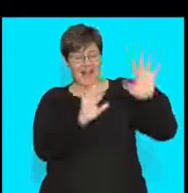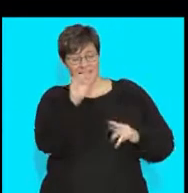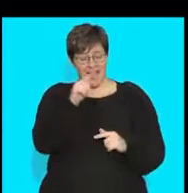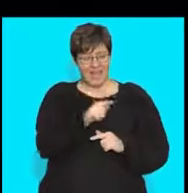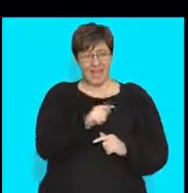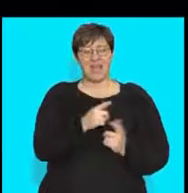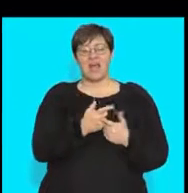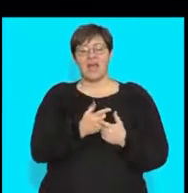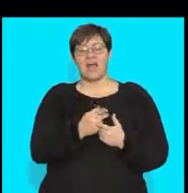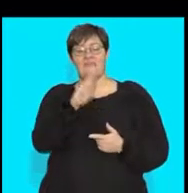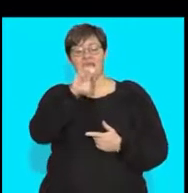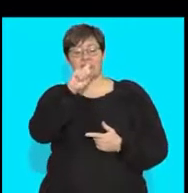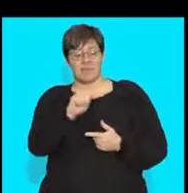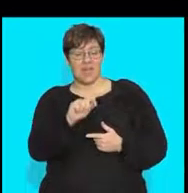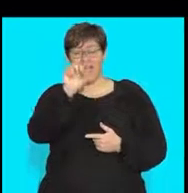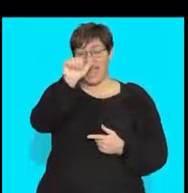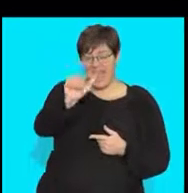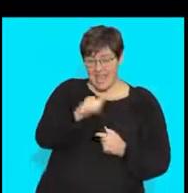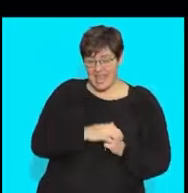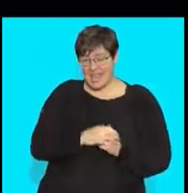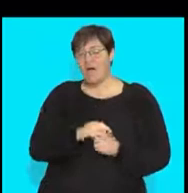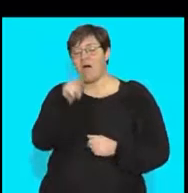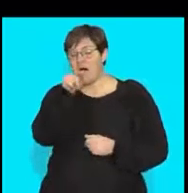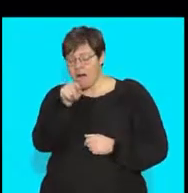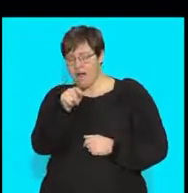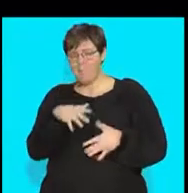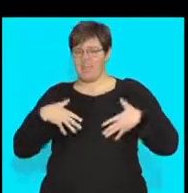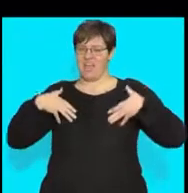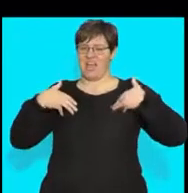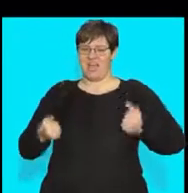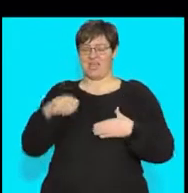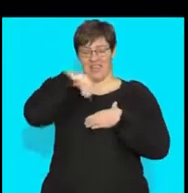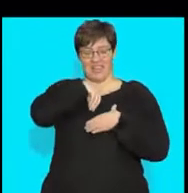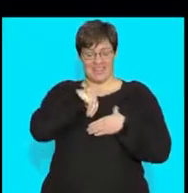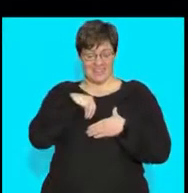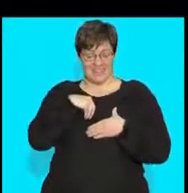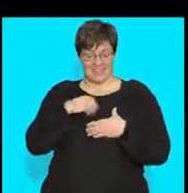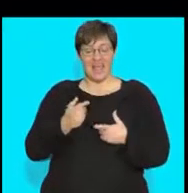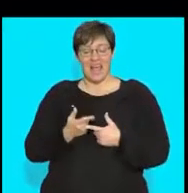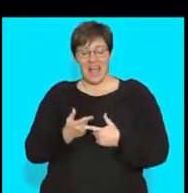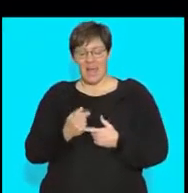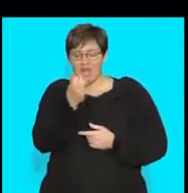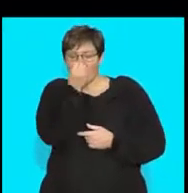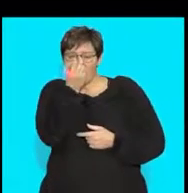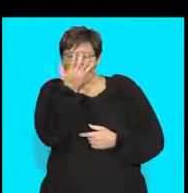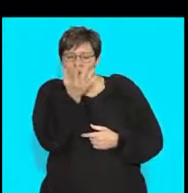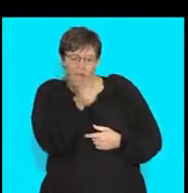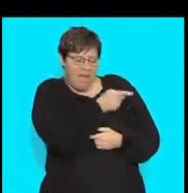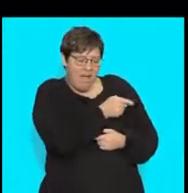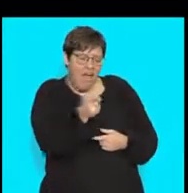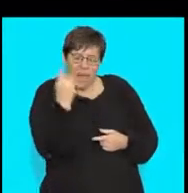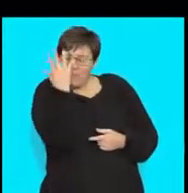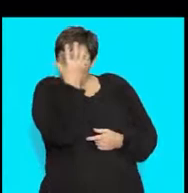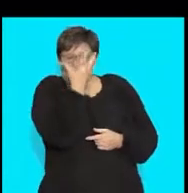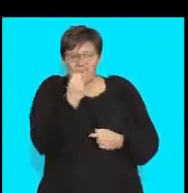this vitamin A called beta carotene, which actually keeps us healthy. And then the flowers are all